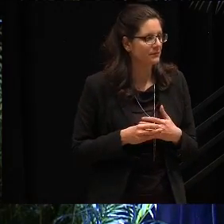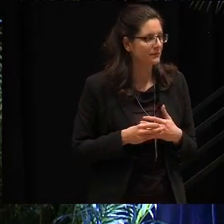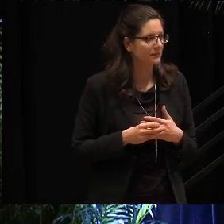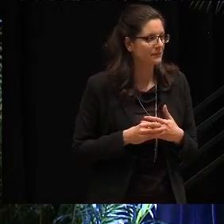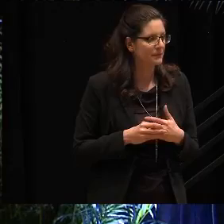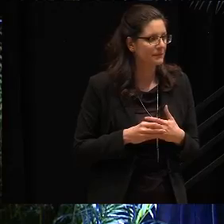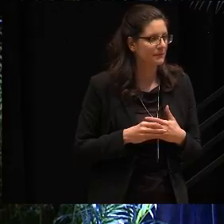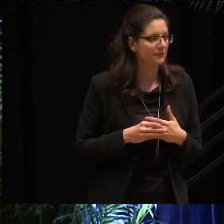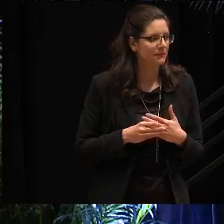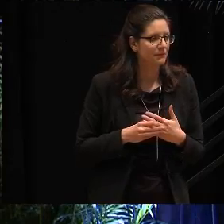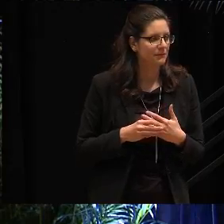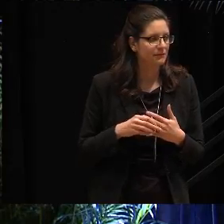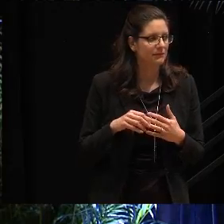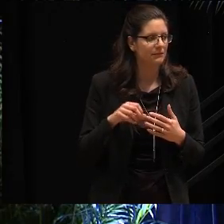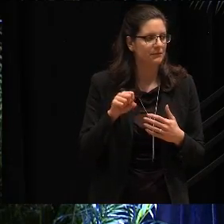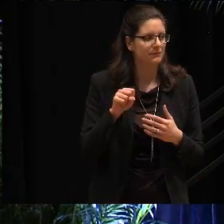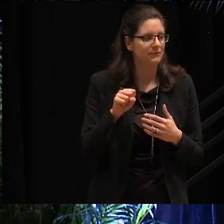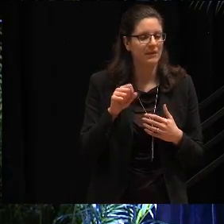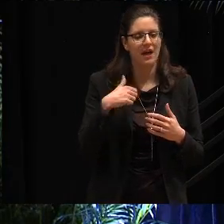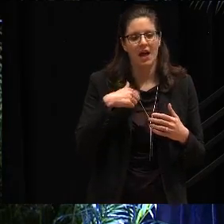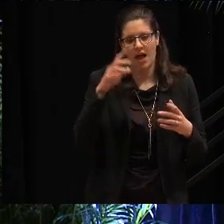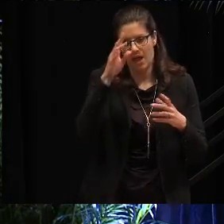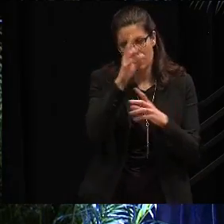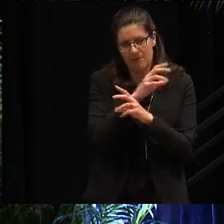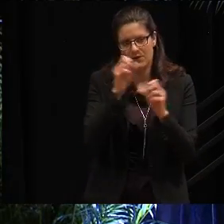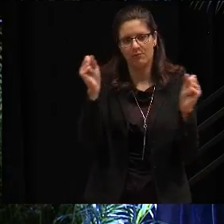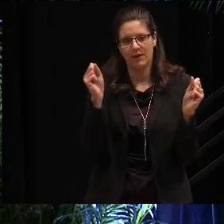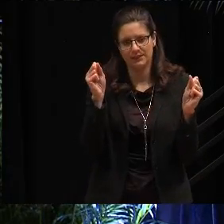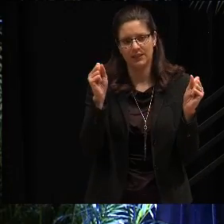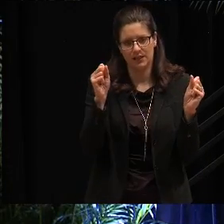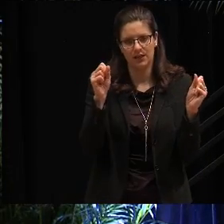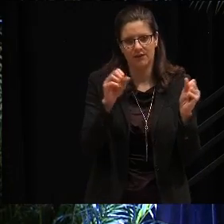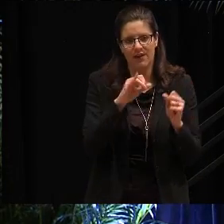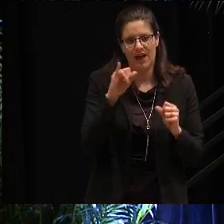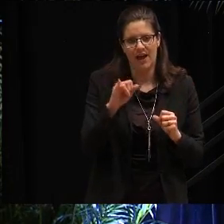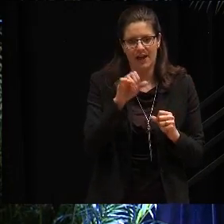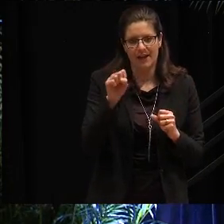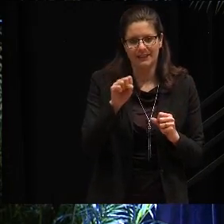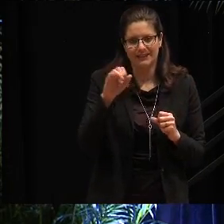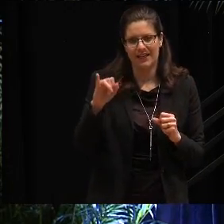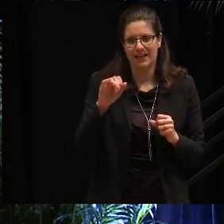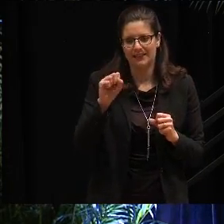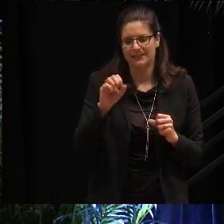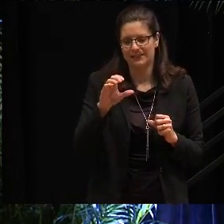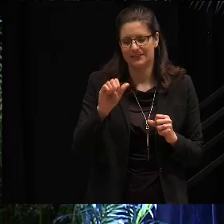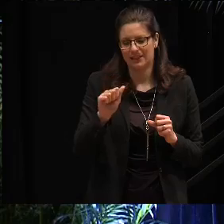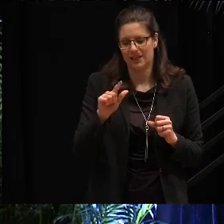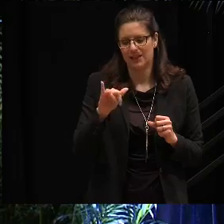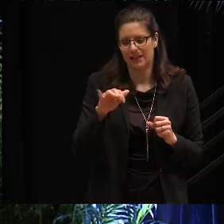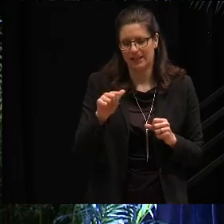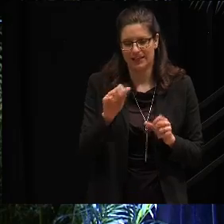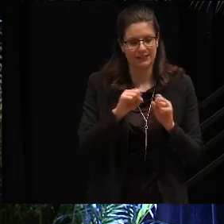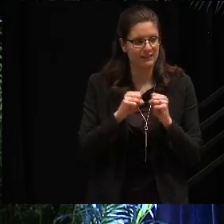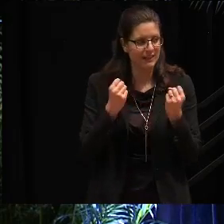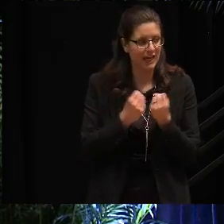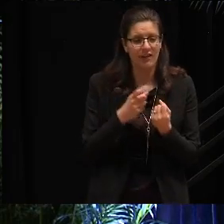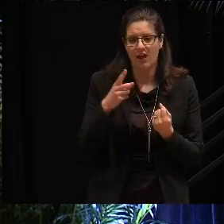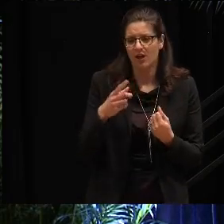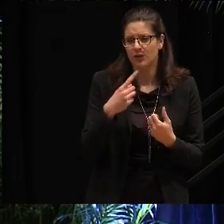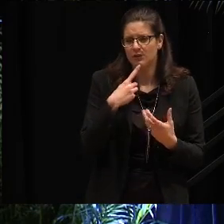Sal Flight, president of the PCISI, Scalia Society. Just regarding kind of you guys had talked about mainstream